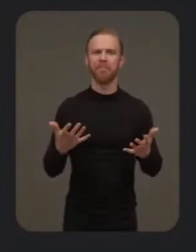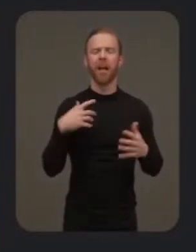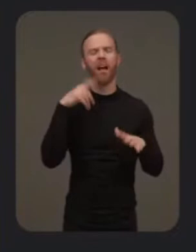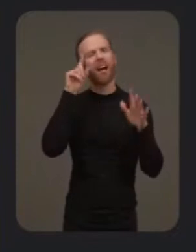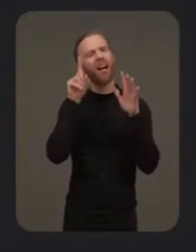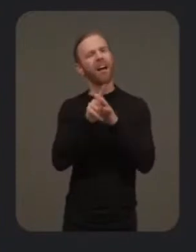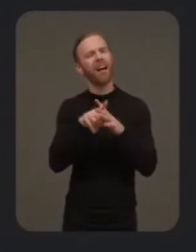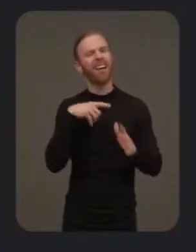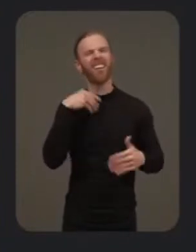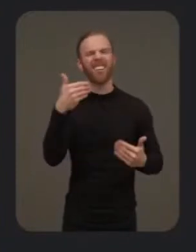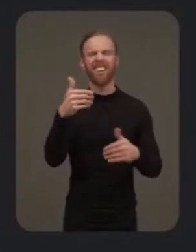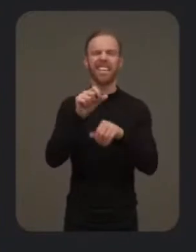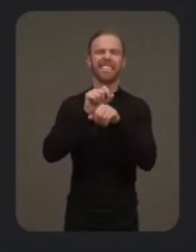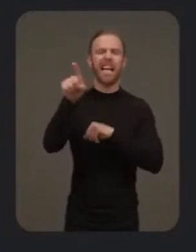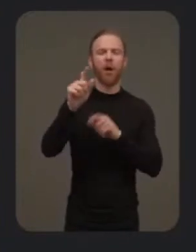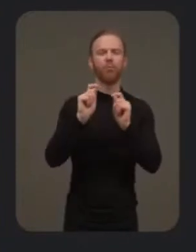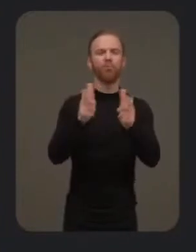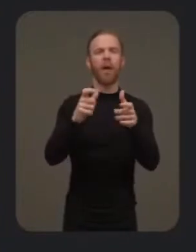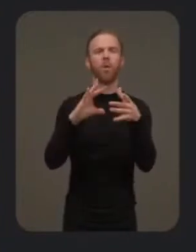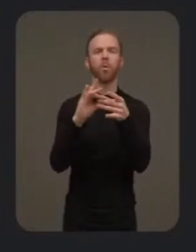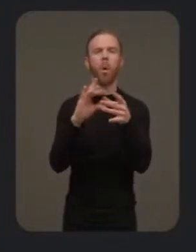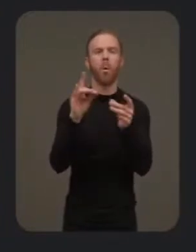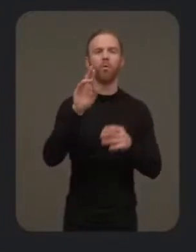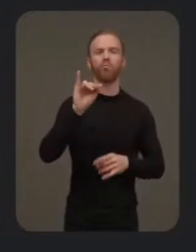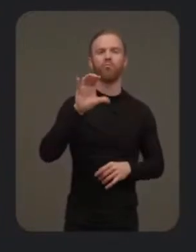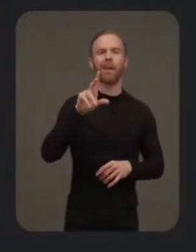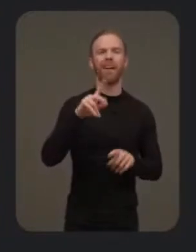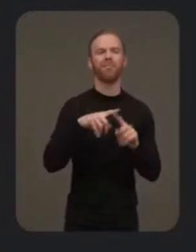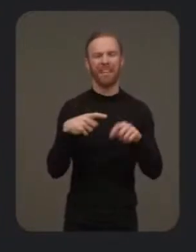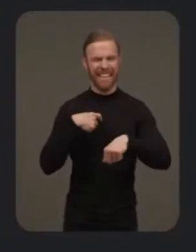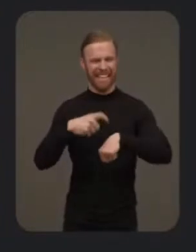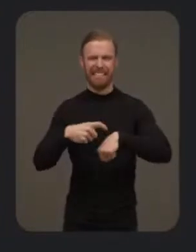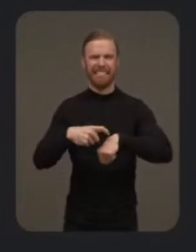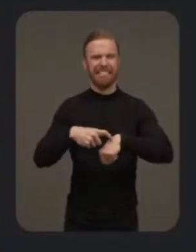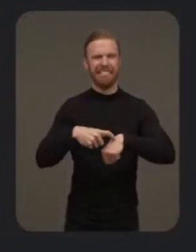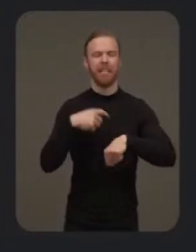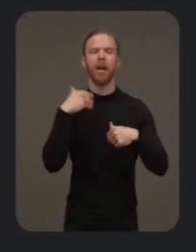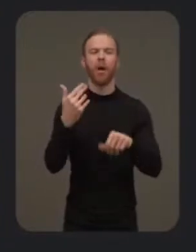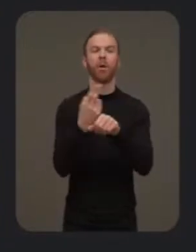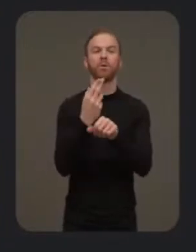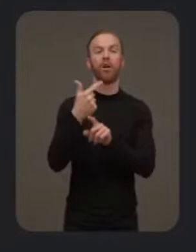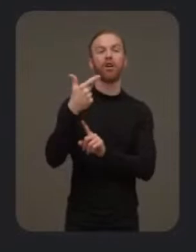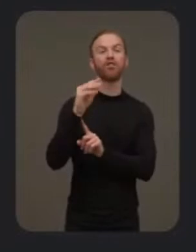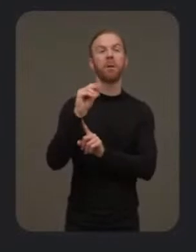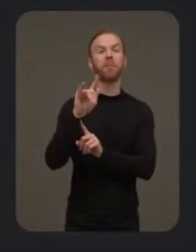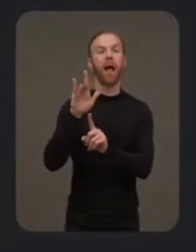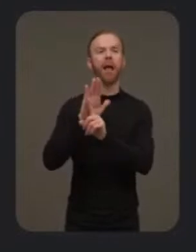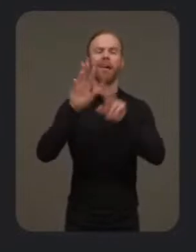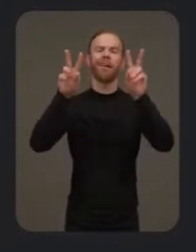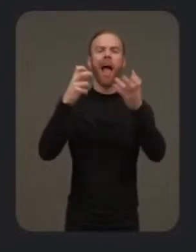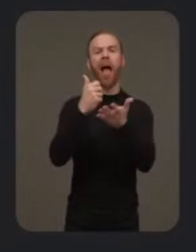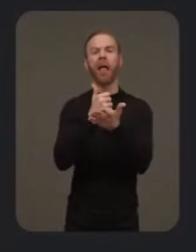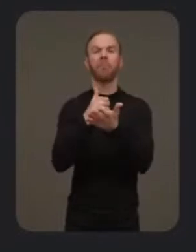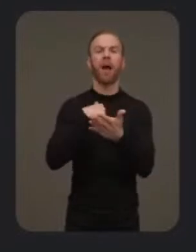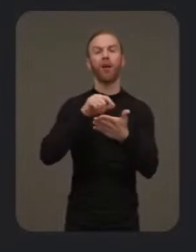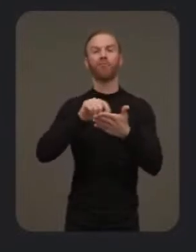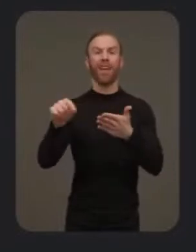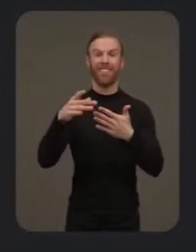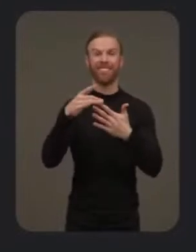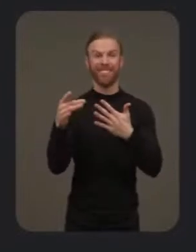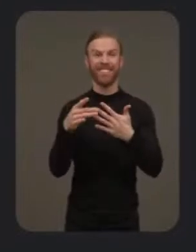Rick a quick note. So I'll open Gmail. And I don't have a lot of time, so I'm going to use the new Help Me Write feature. So let's try this out.